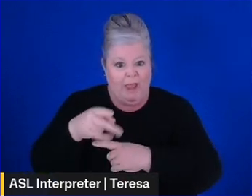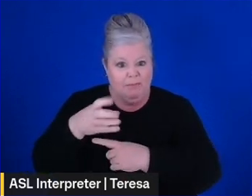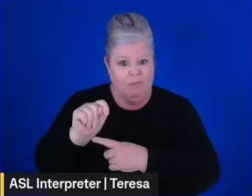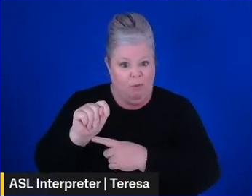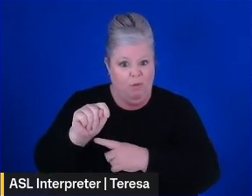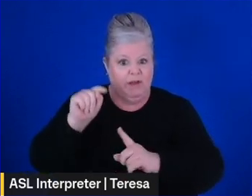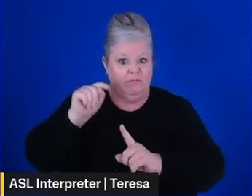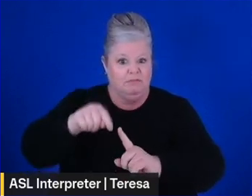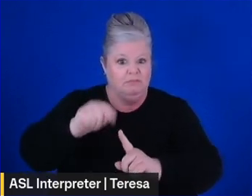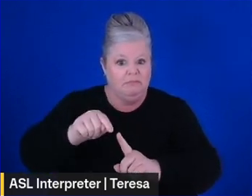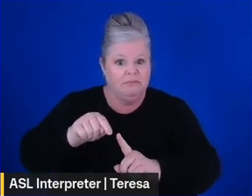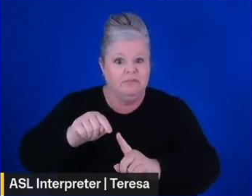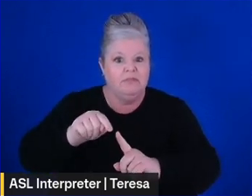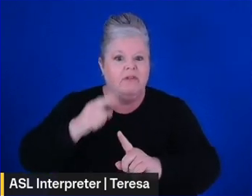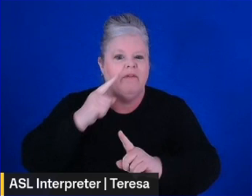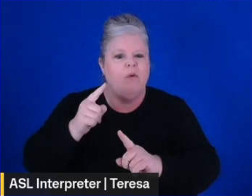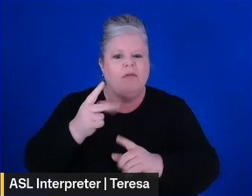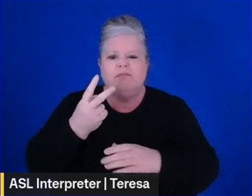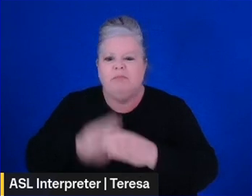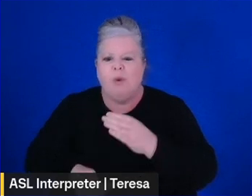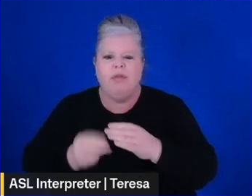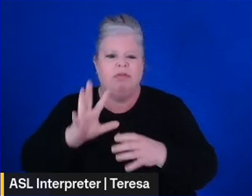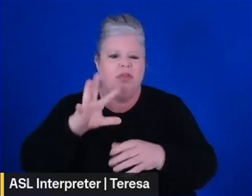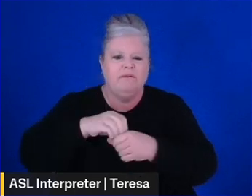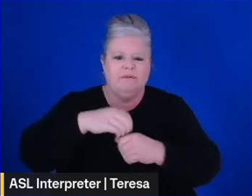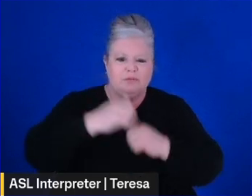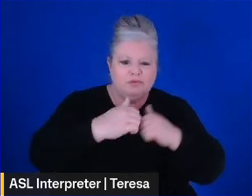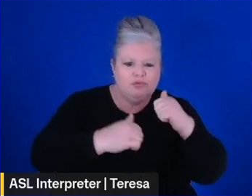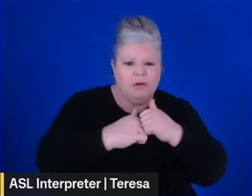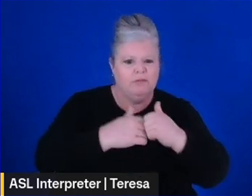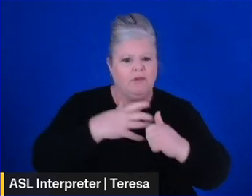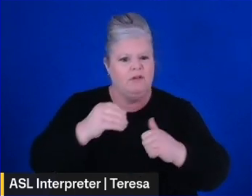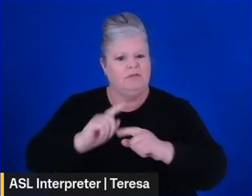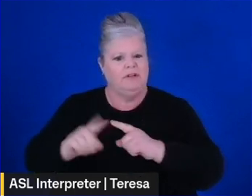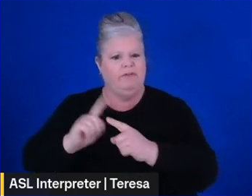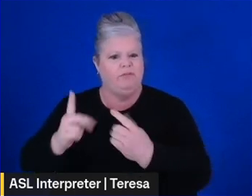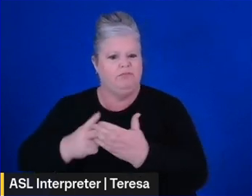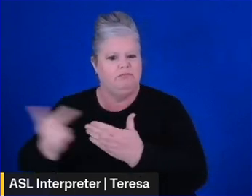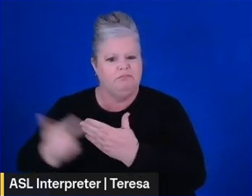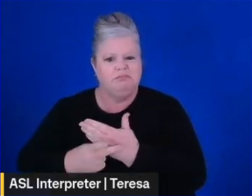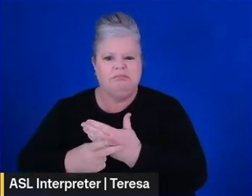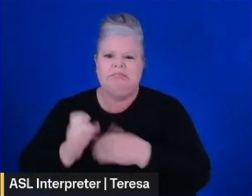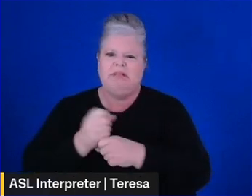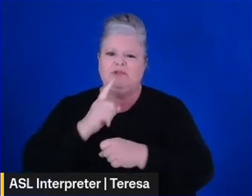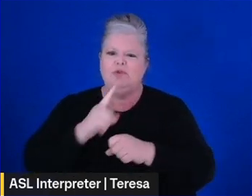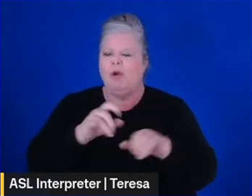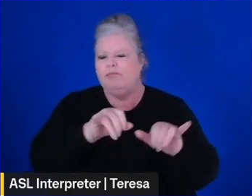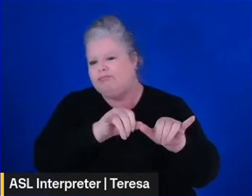operation from day 0 to day 2, ensuring consistency,